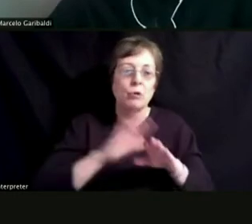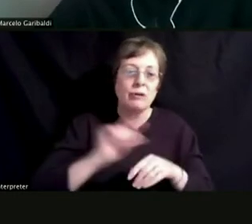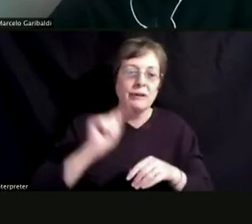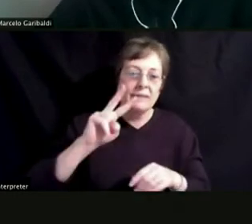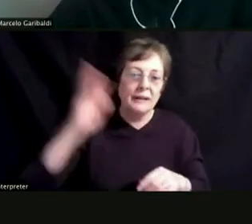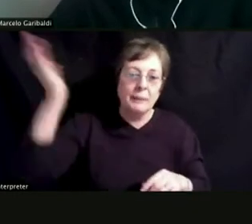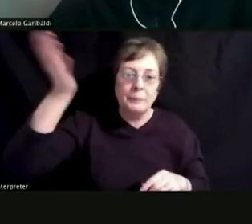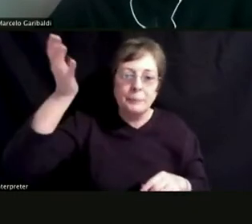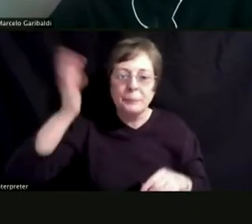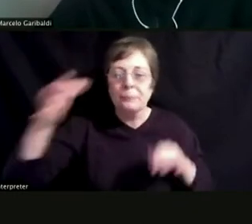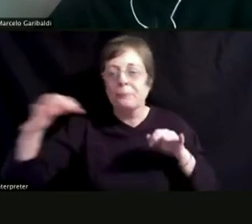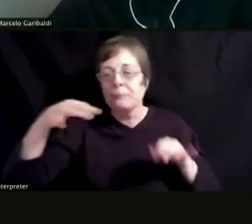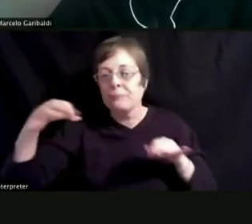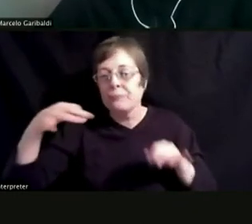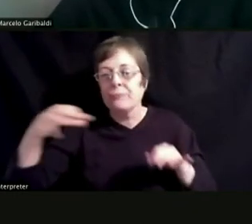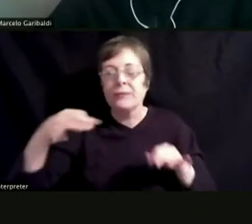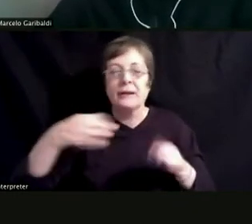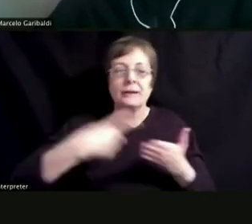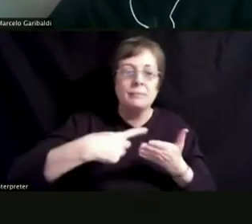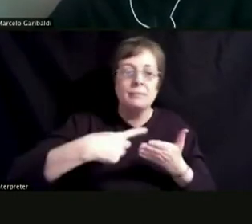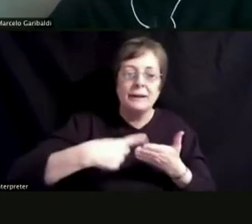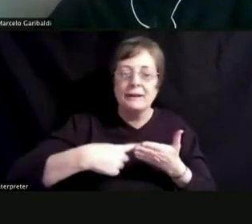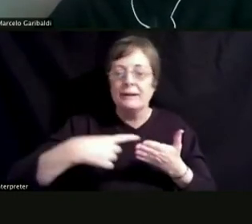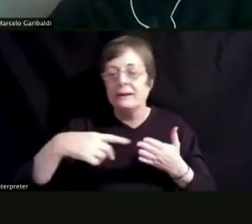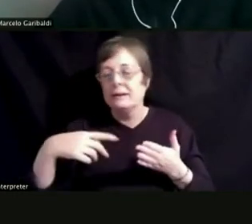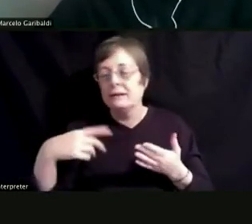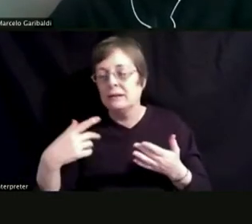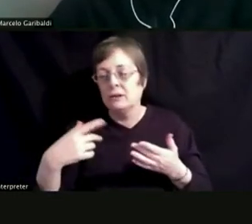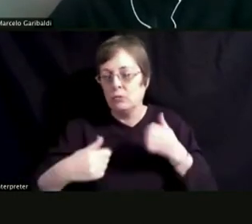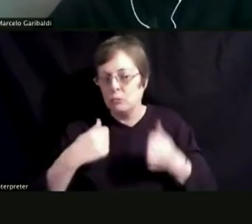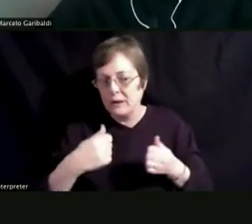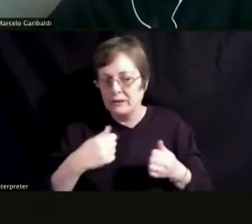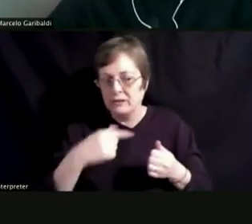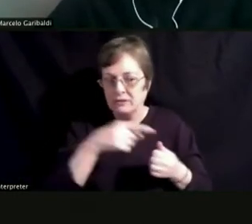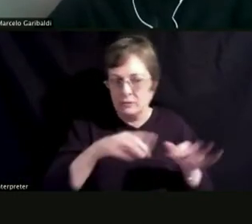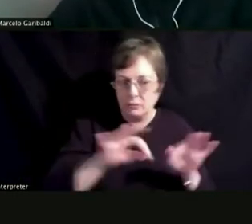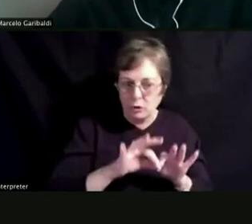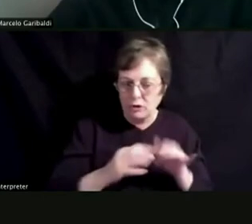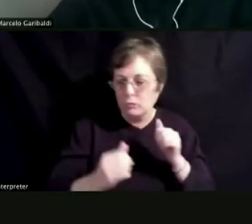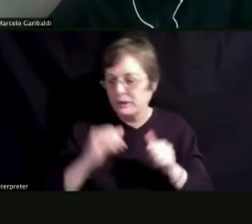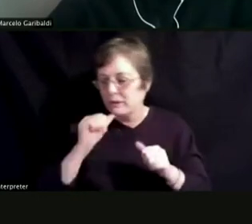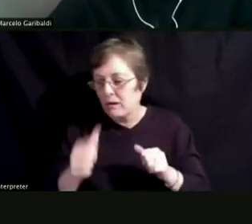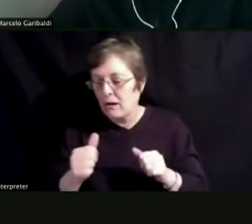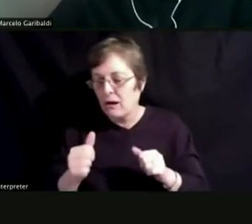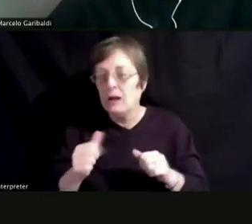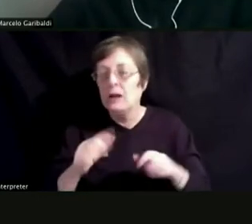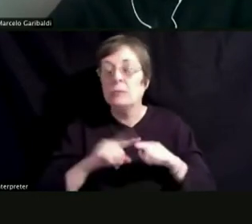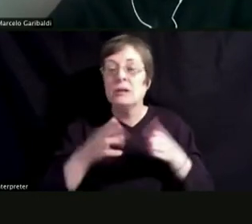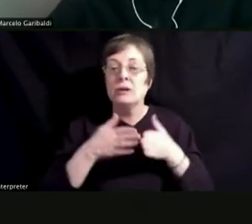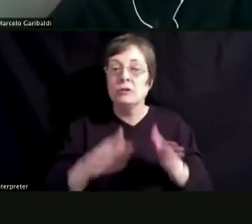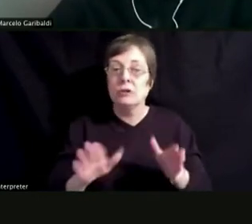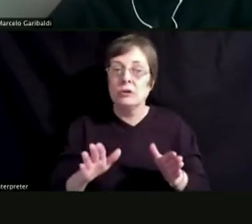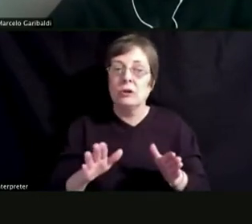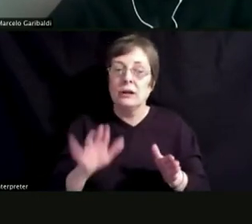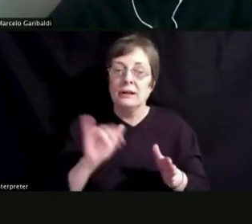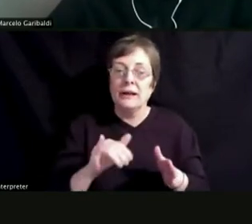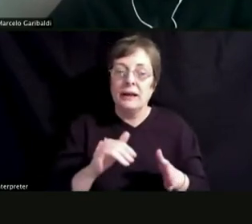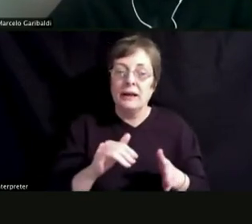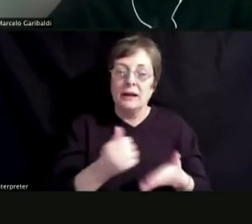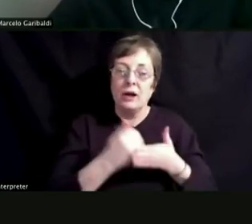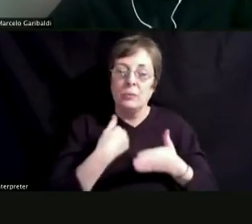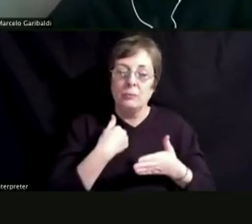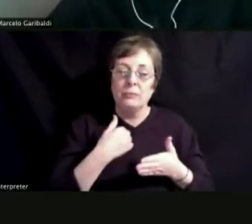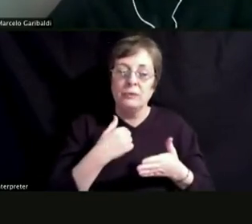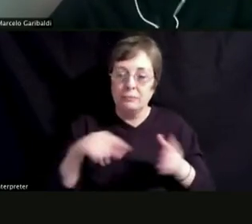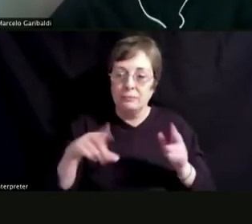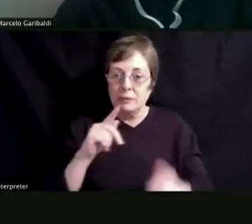discussing which one is or isn't important. But in general, I think it's brought a lot of very good attention to what we do. And